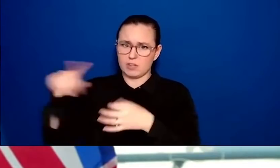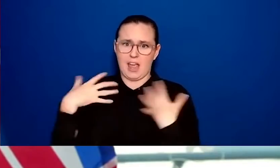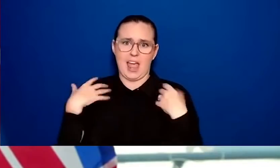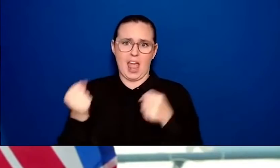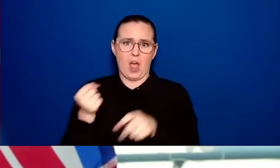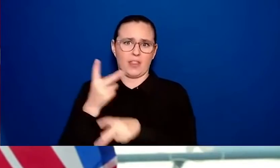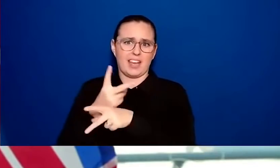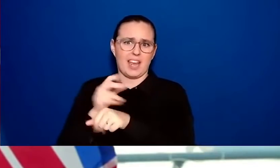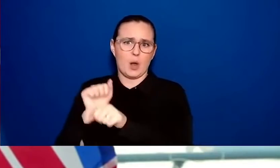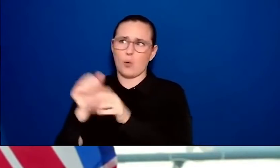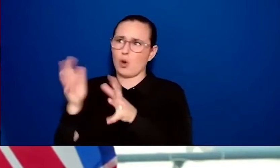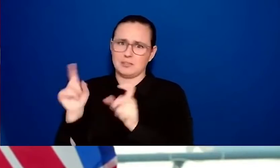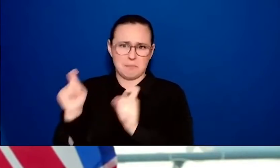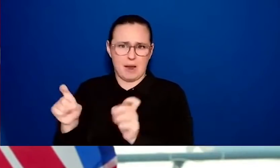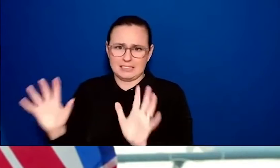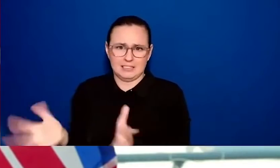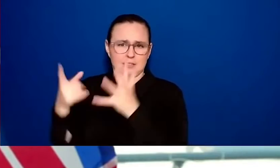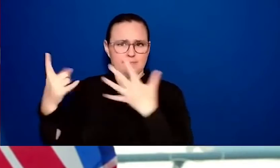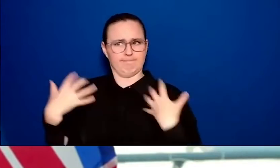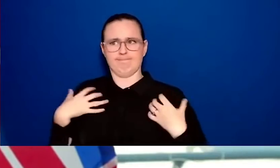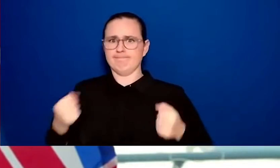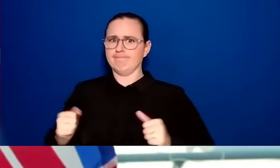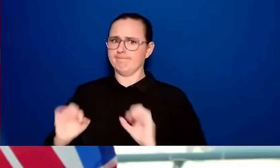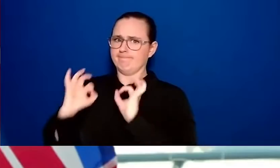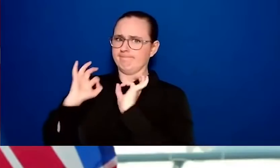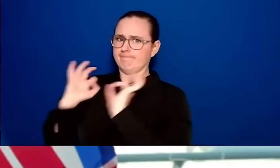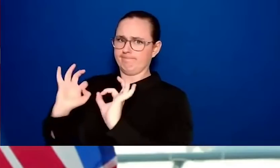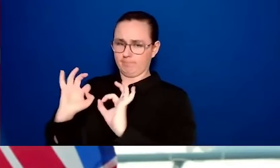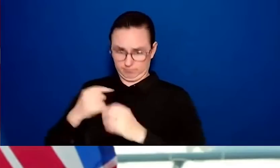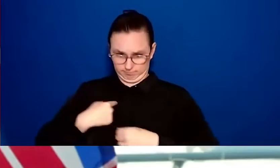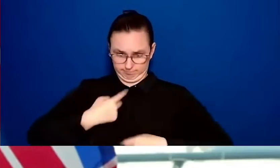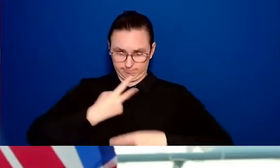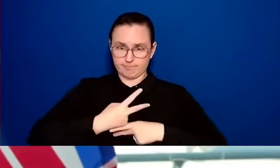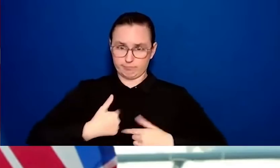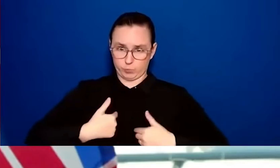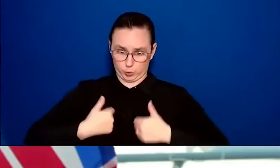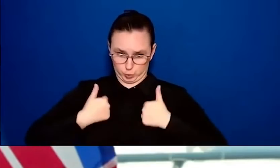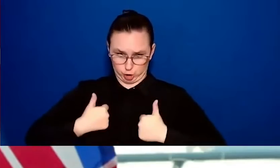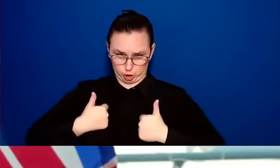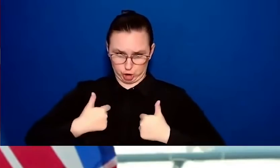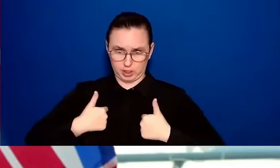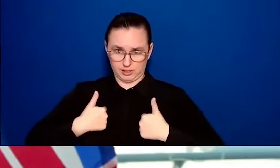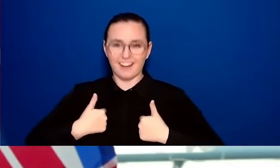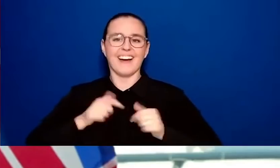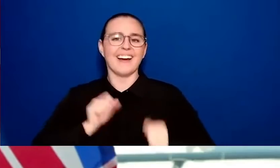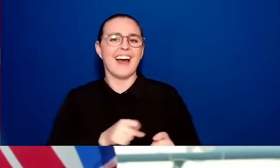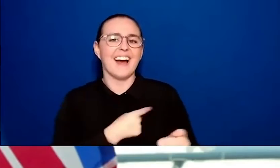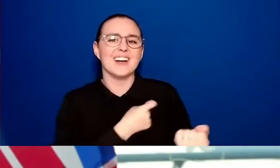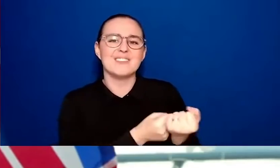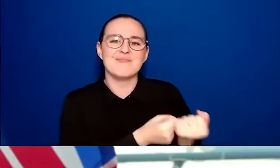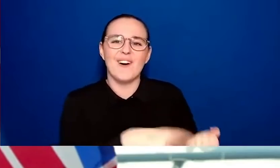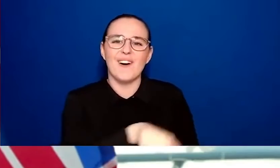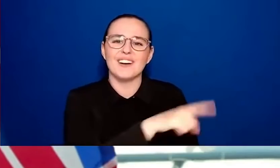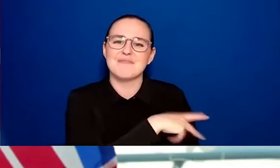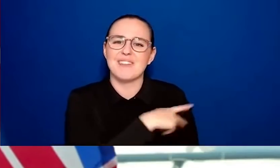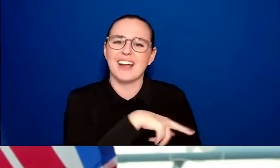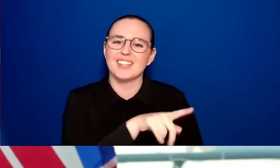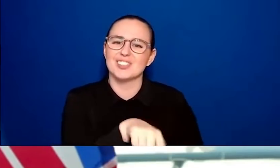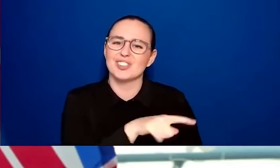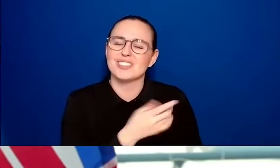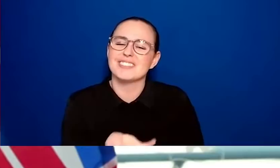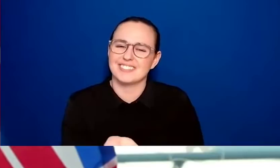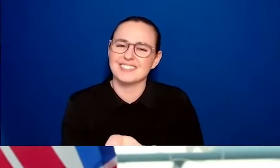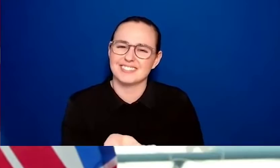for people, especially through stressful times like this, but also to ensure that we're not infecting our colleagues or